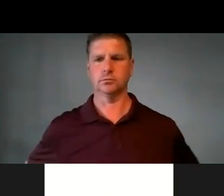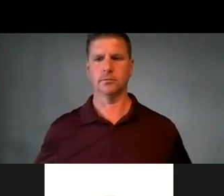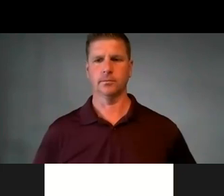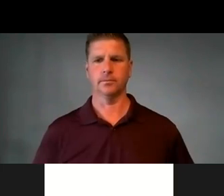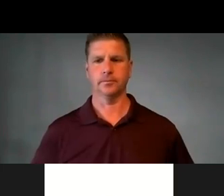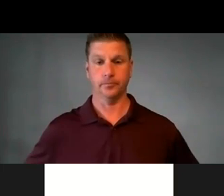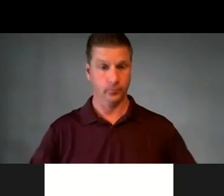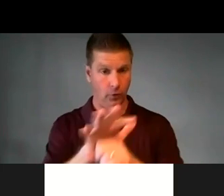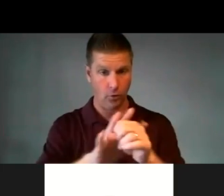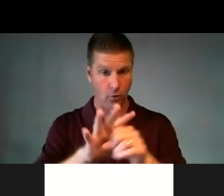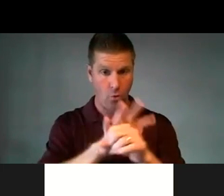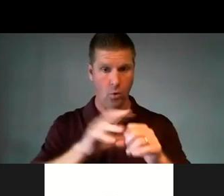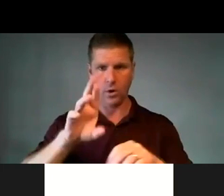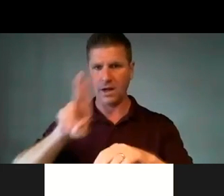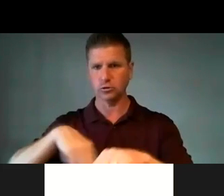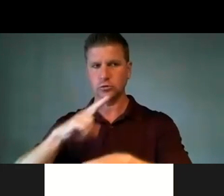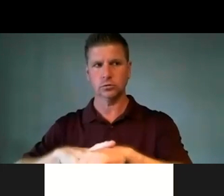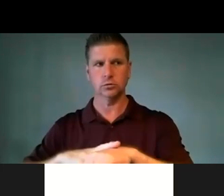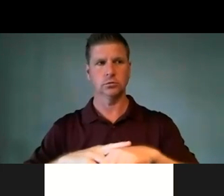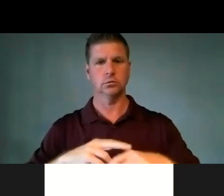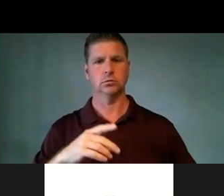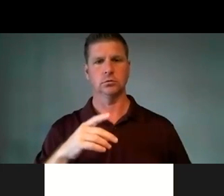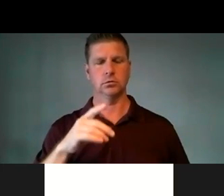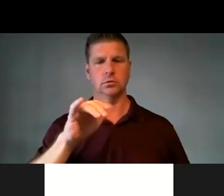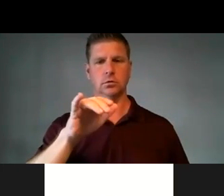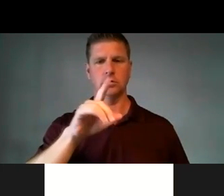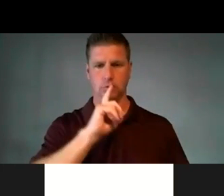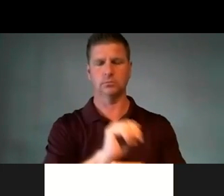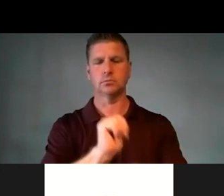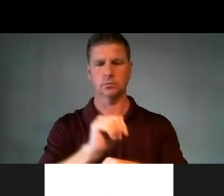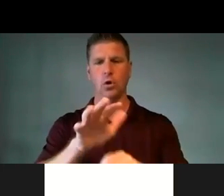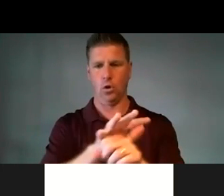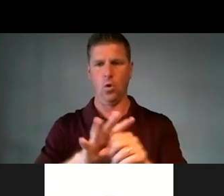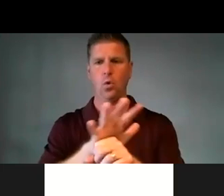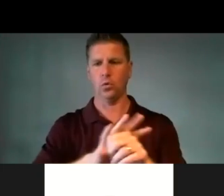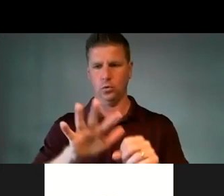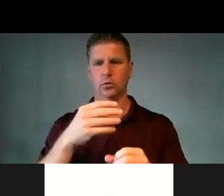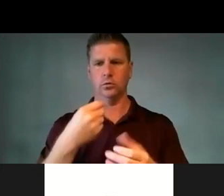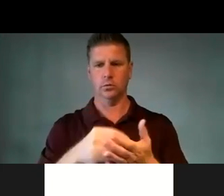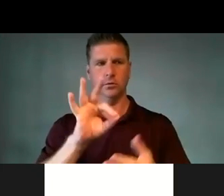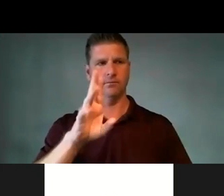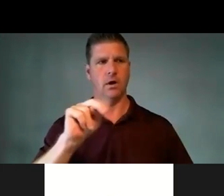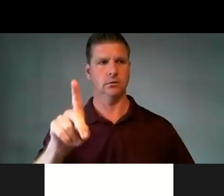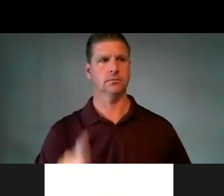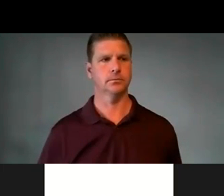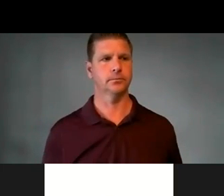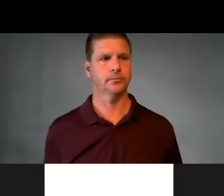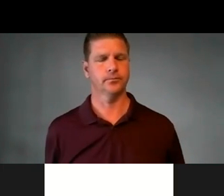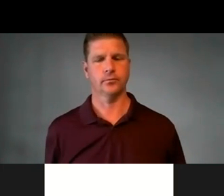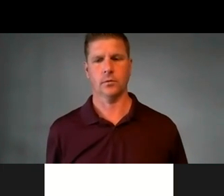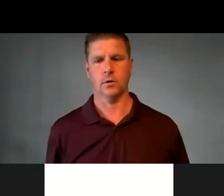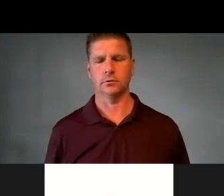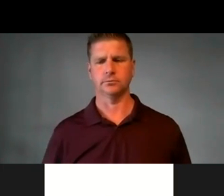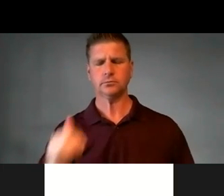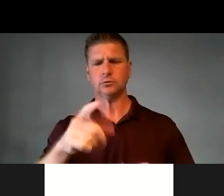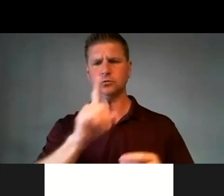Is it a local fund or a national fund? Or? It is actually a local fund. Interesting. Okay. And can you